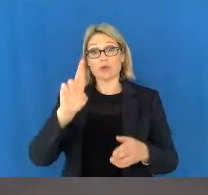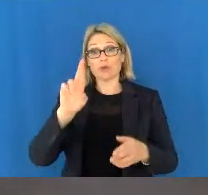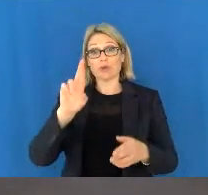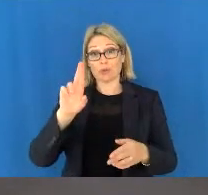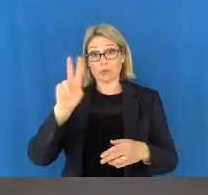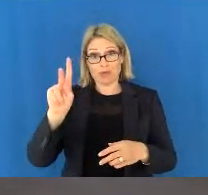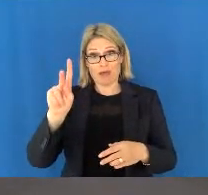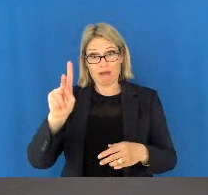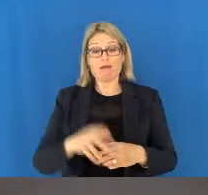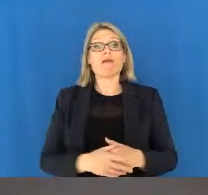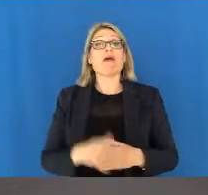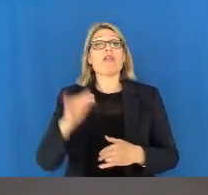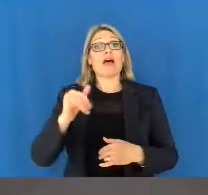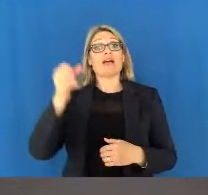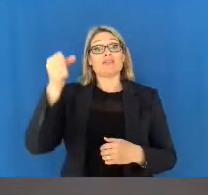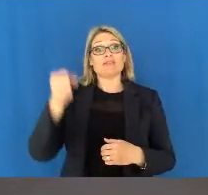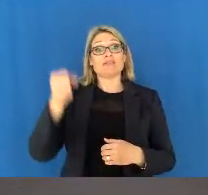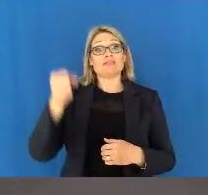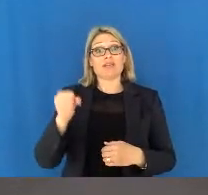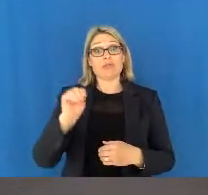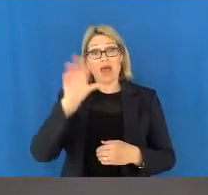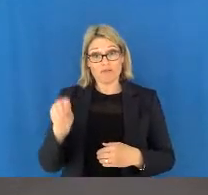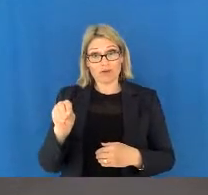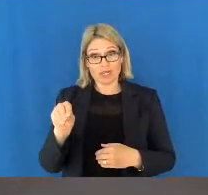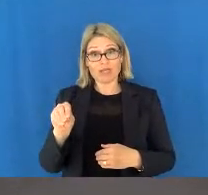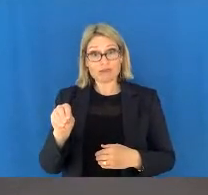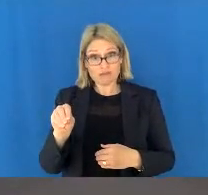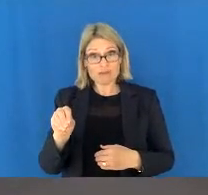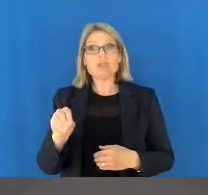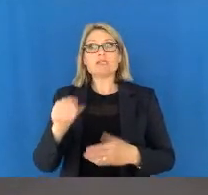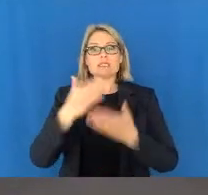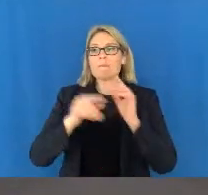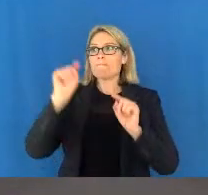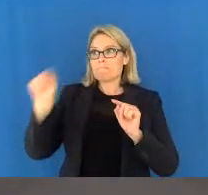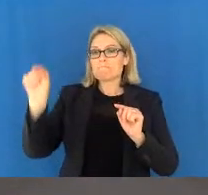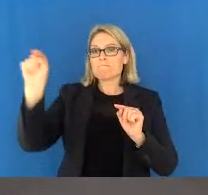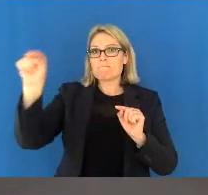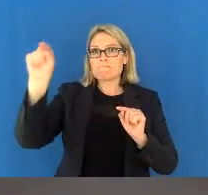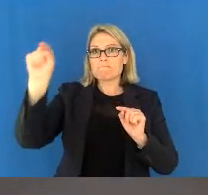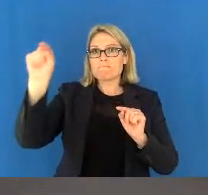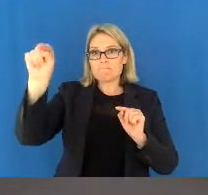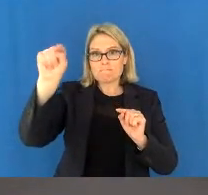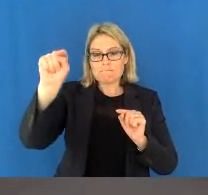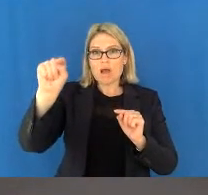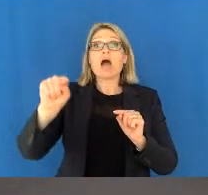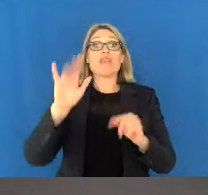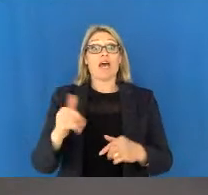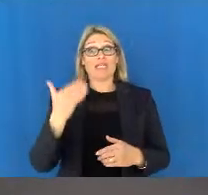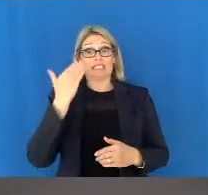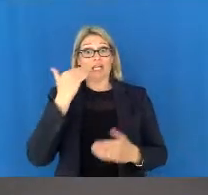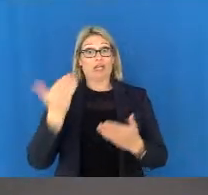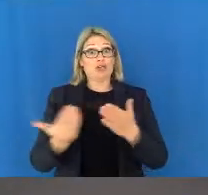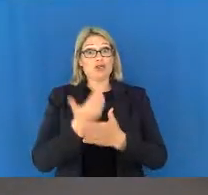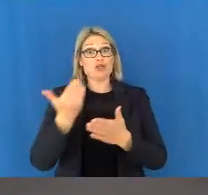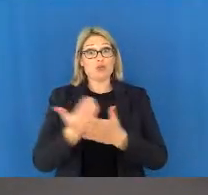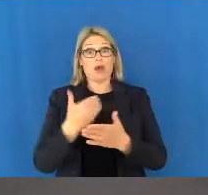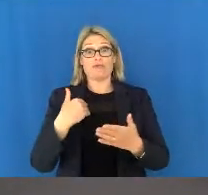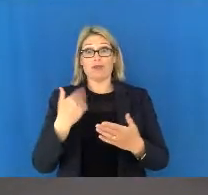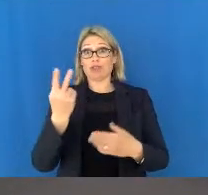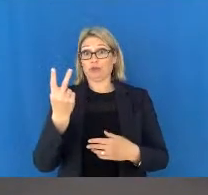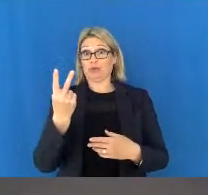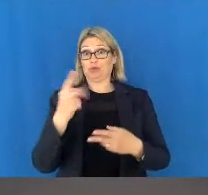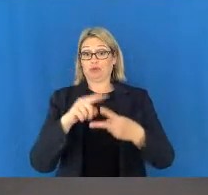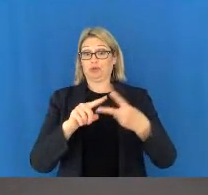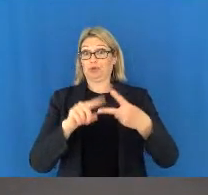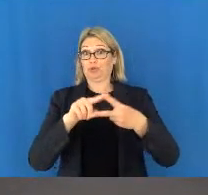of the South African variant and other places in the province. We are very worried about the newest variant, which has 2 mutations on it that make